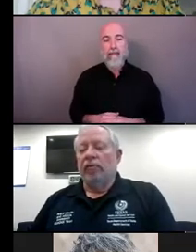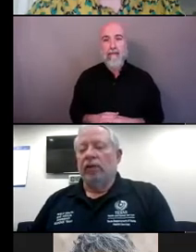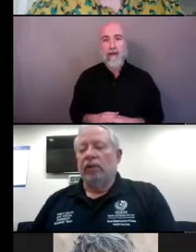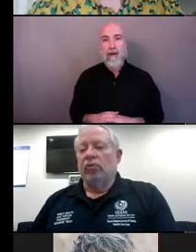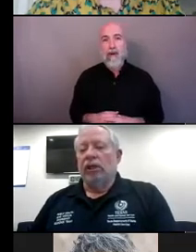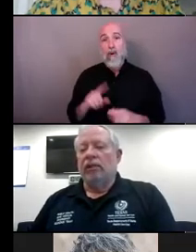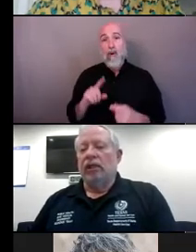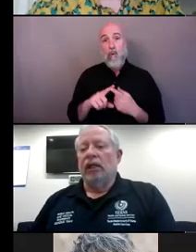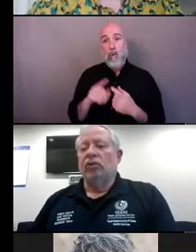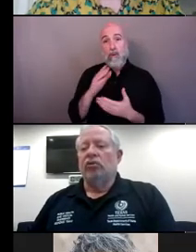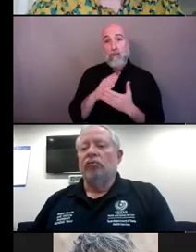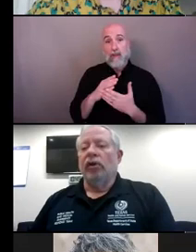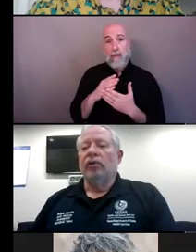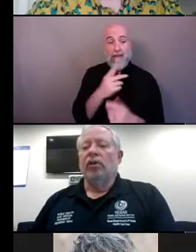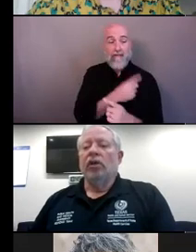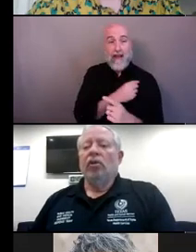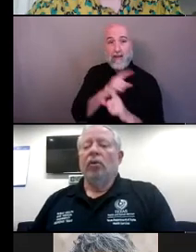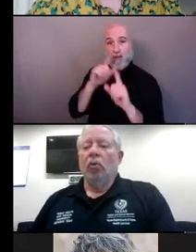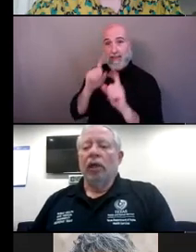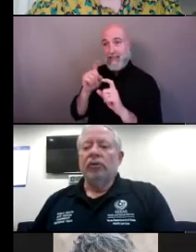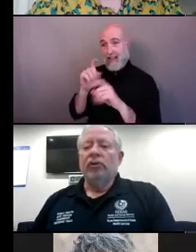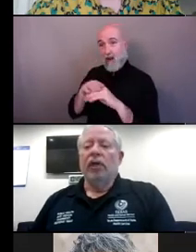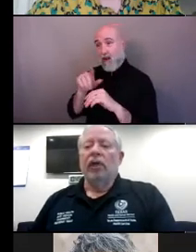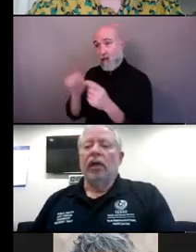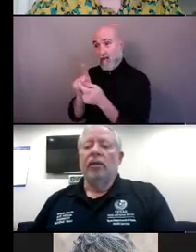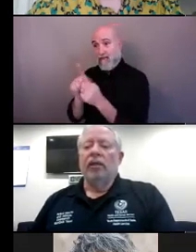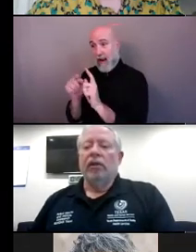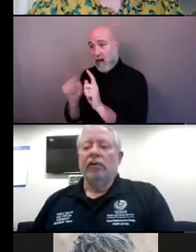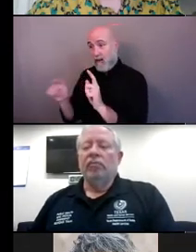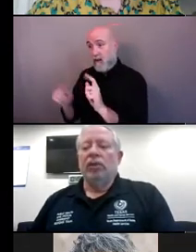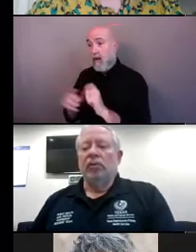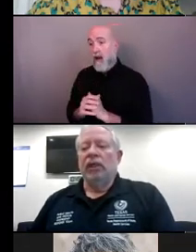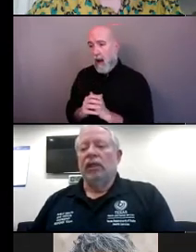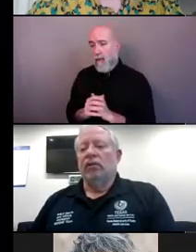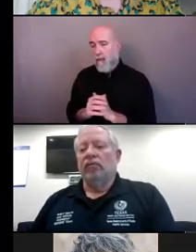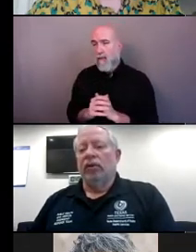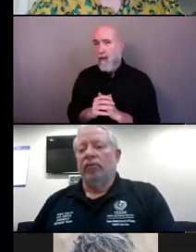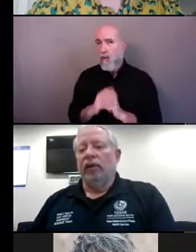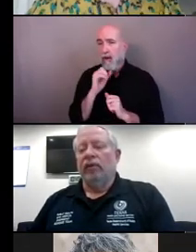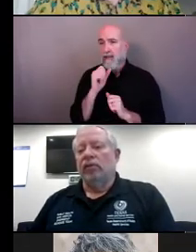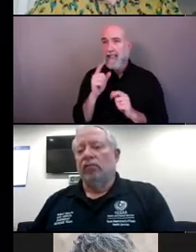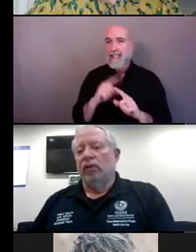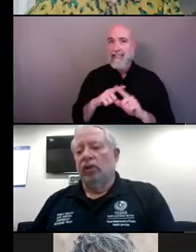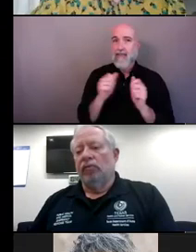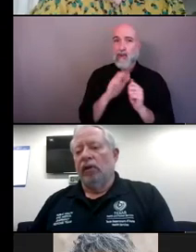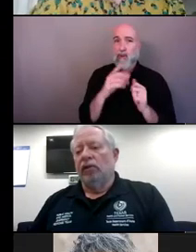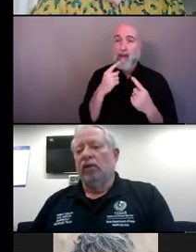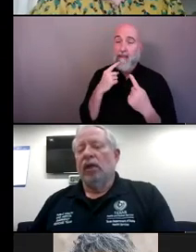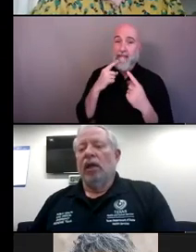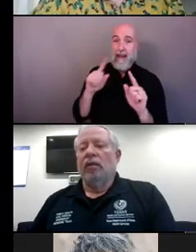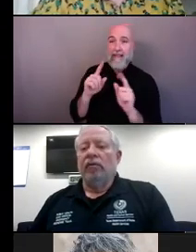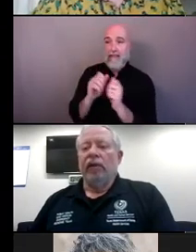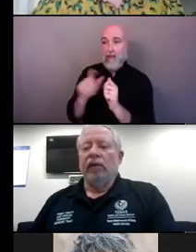When some of the vaccines were tested against those variants, there was a difference between their effectiveness in those